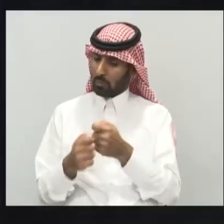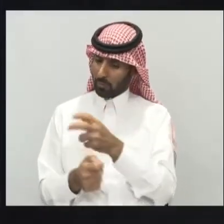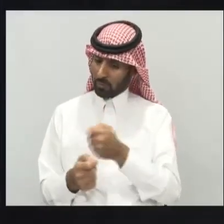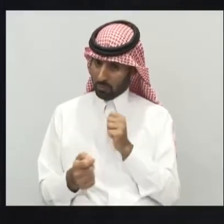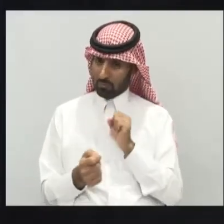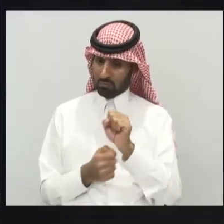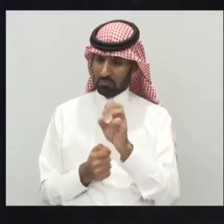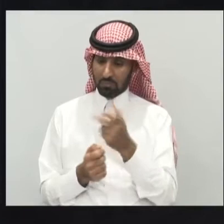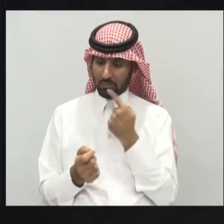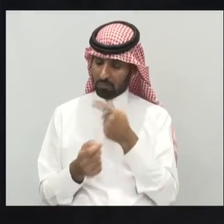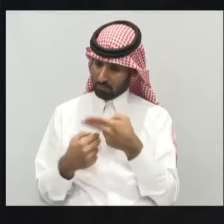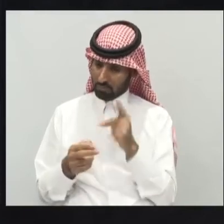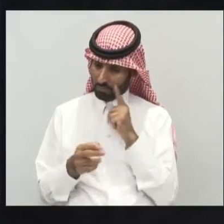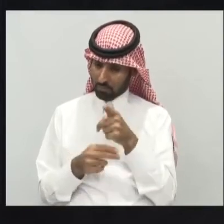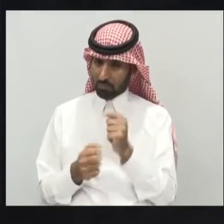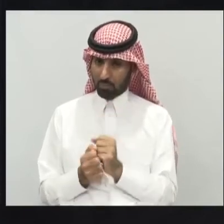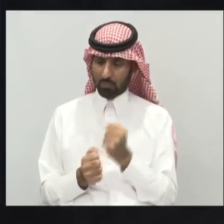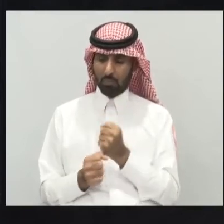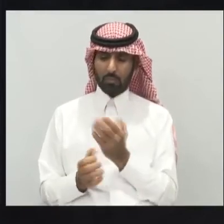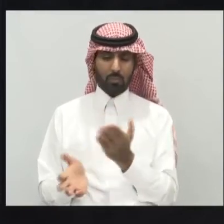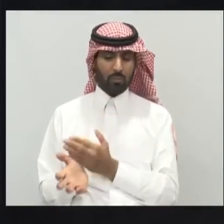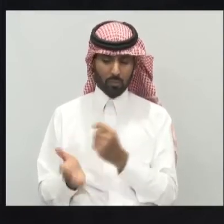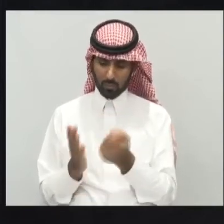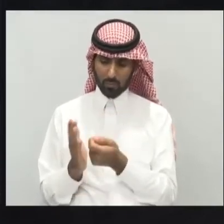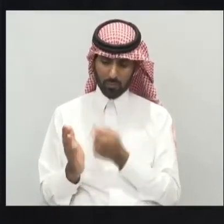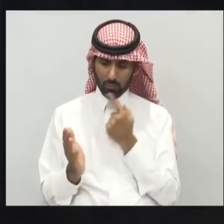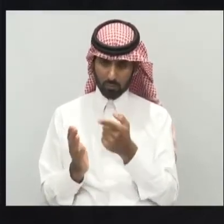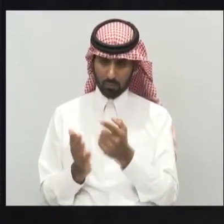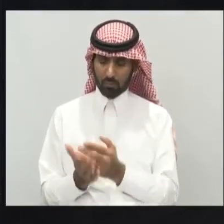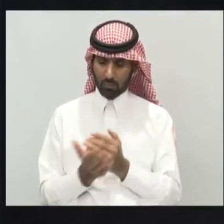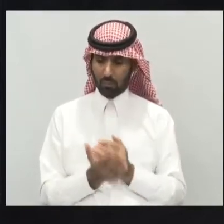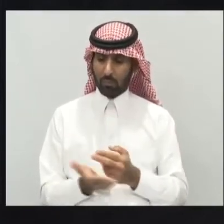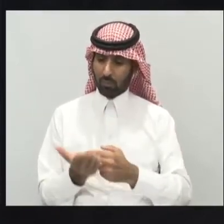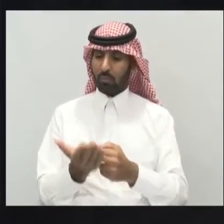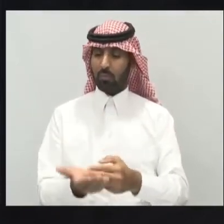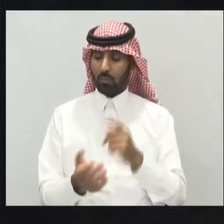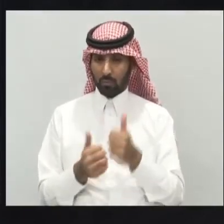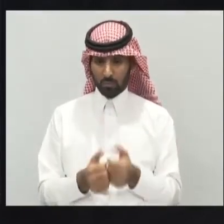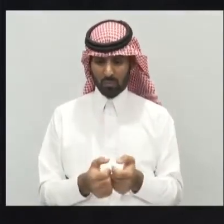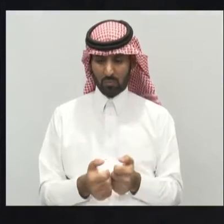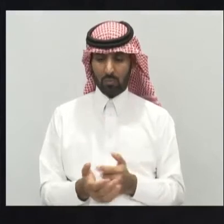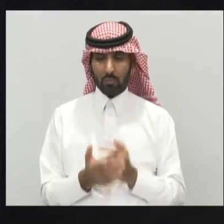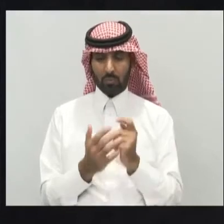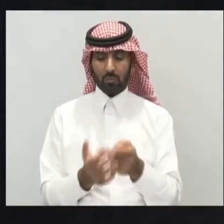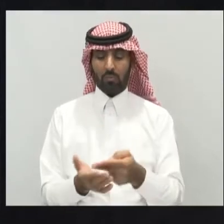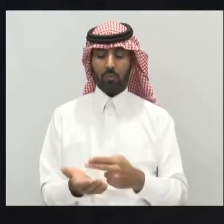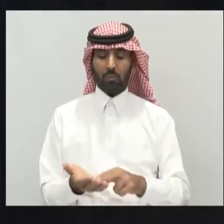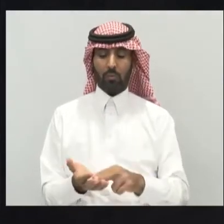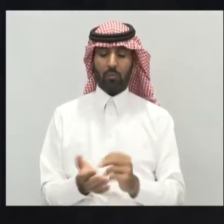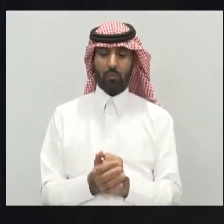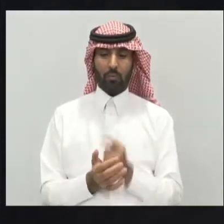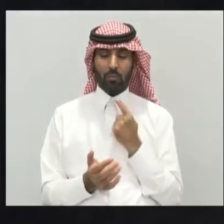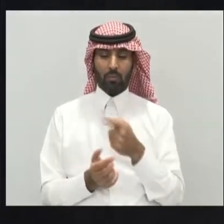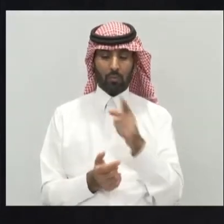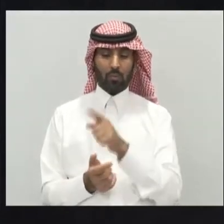you or to allow you to do something, you write a letter to them or you can text them to